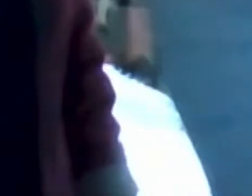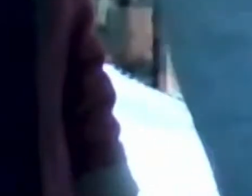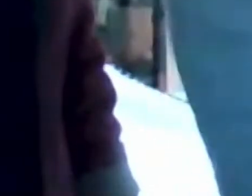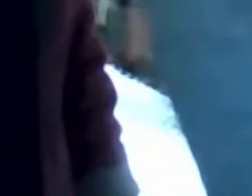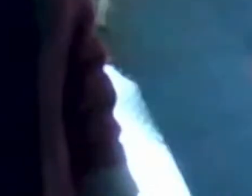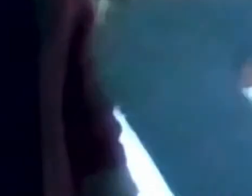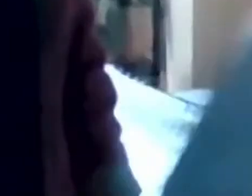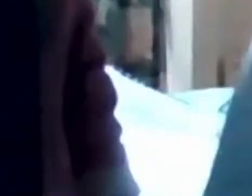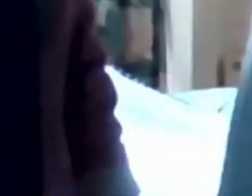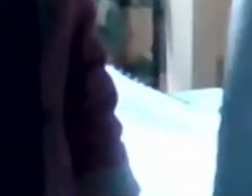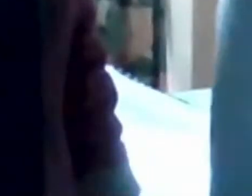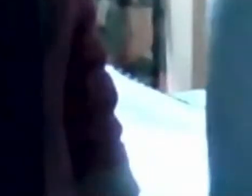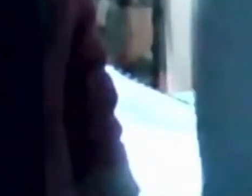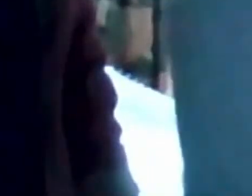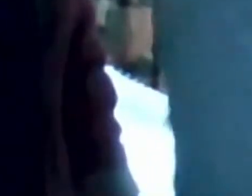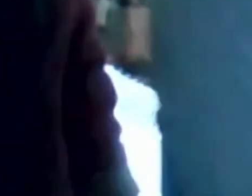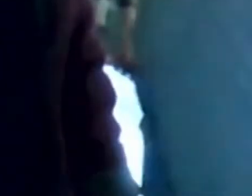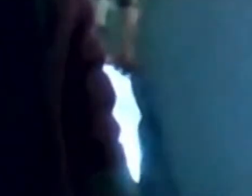different viewpoints.